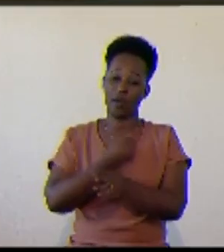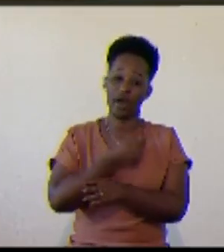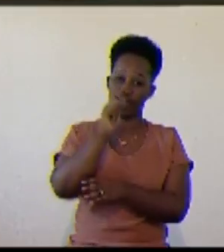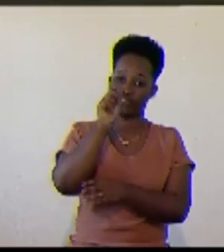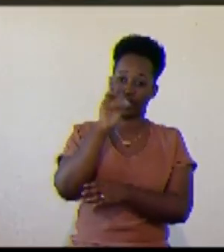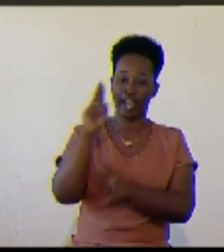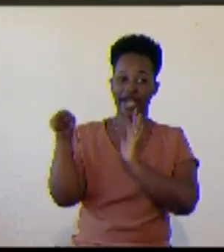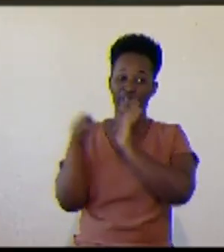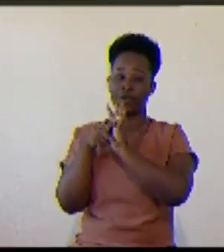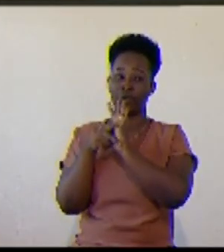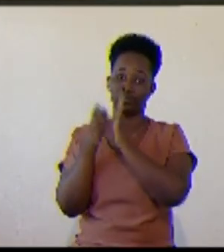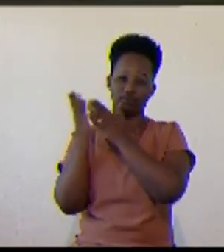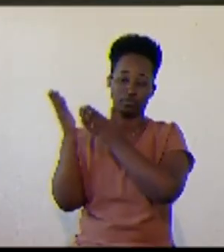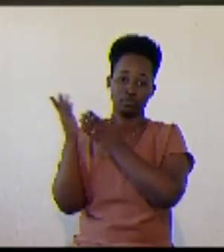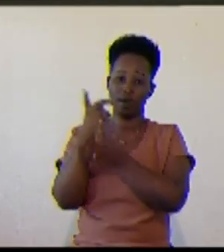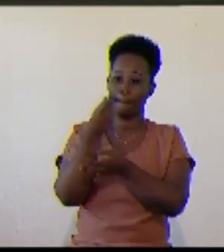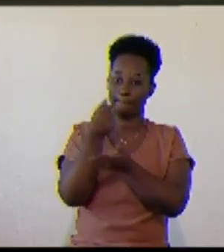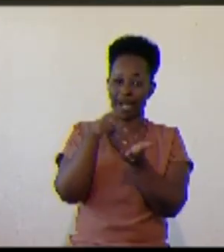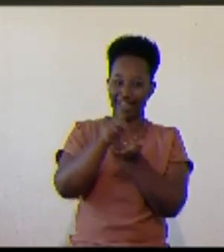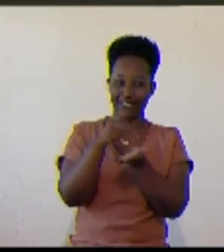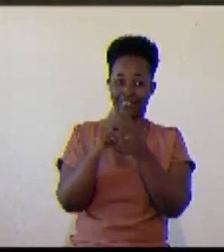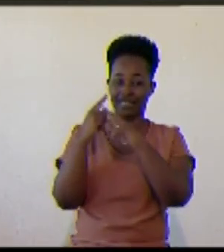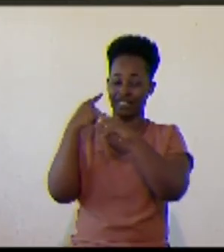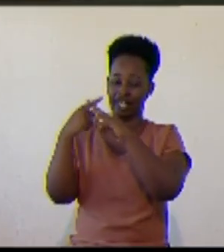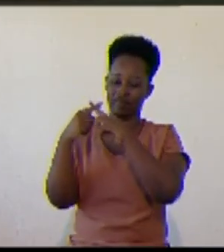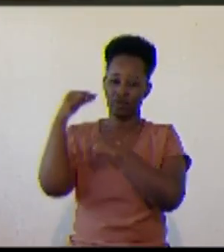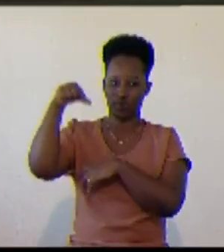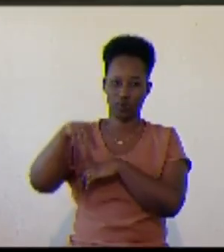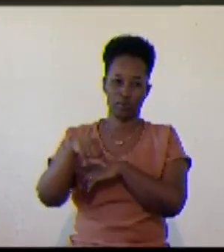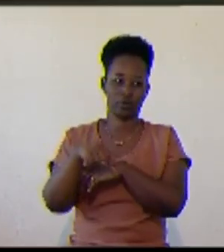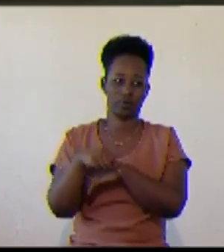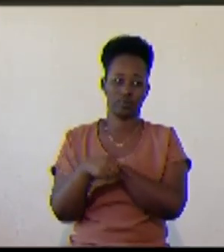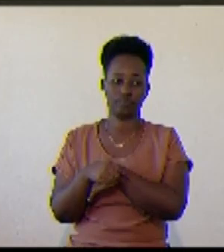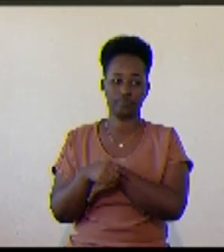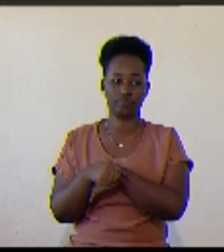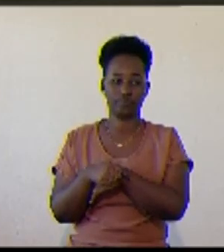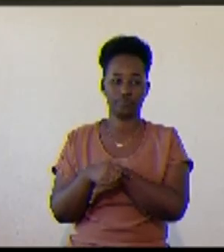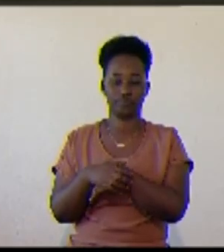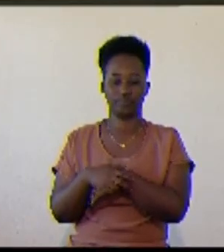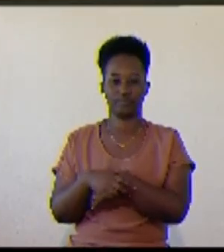to price times output. This is your price, which we have